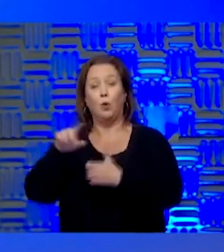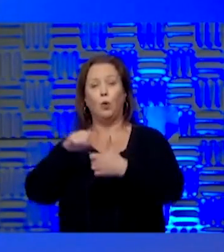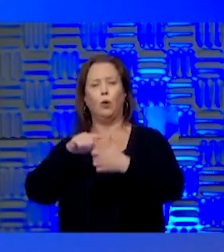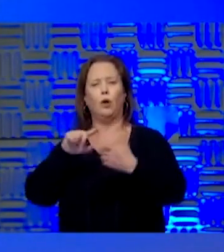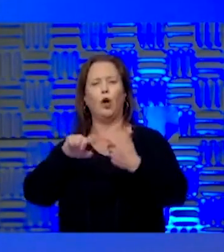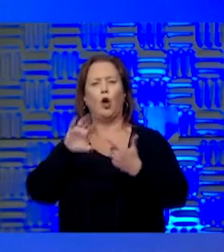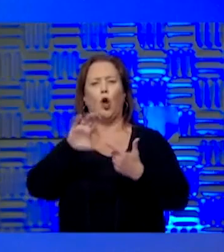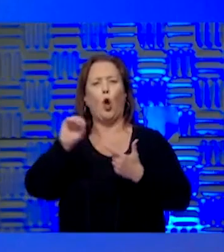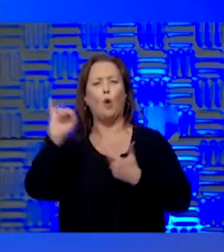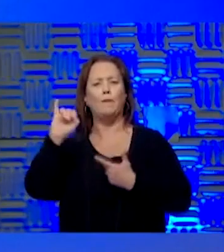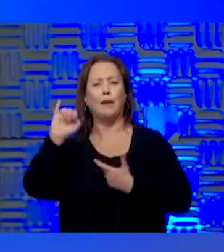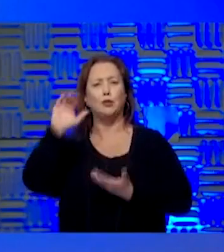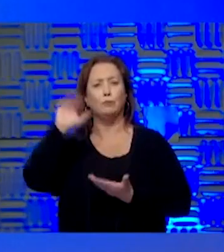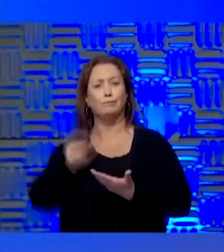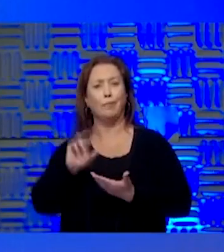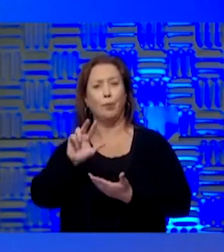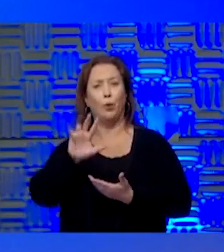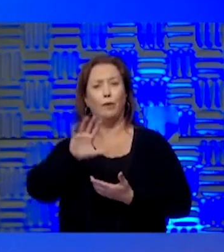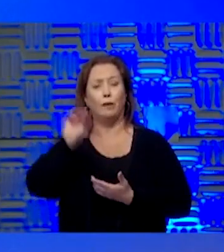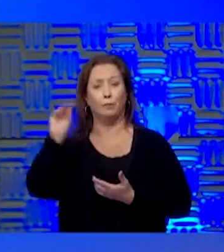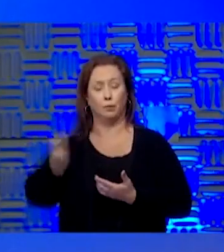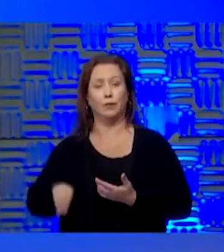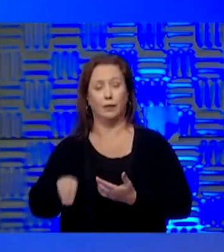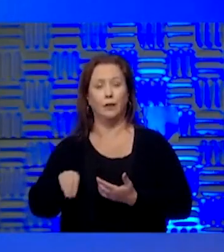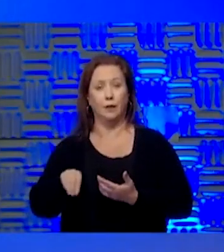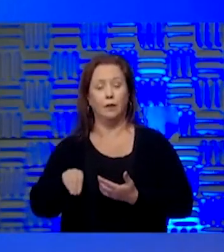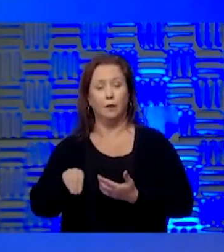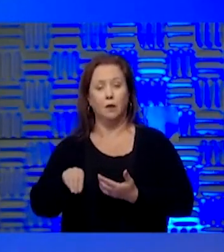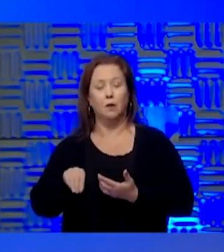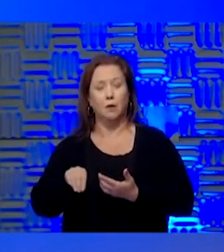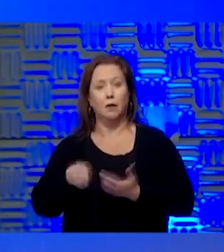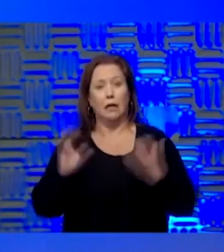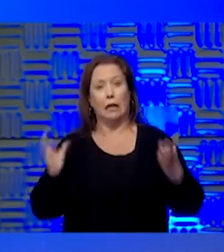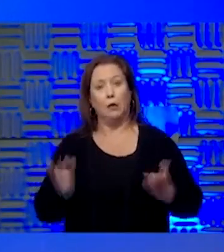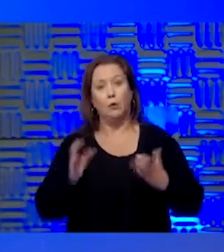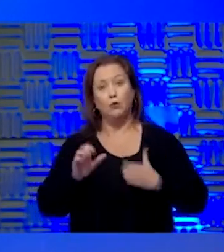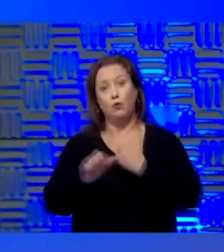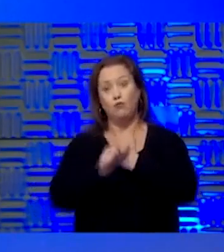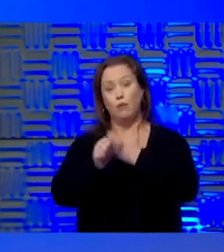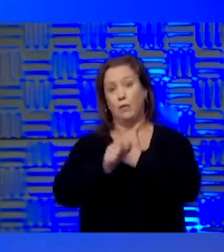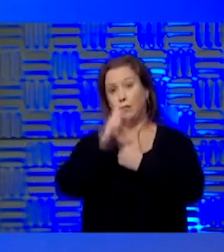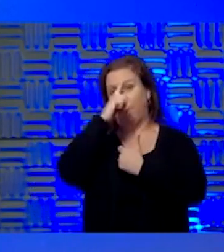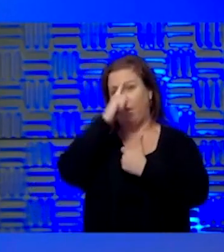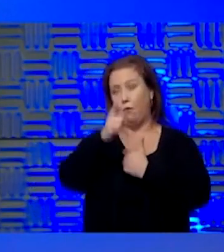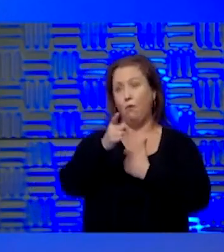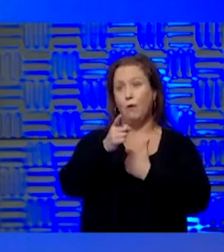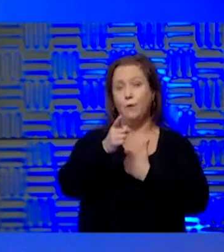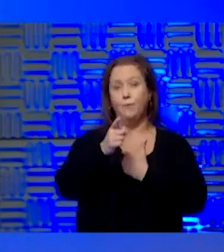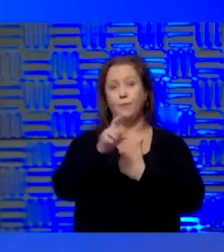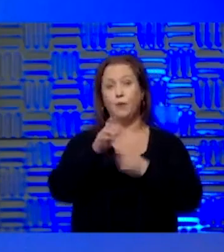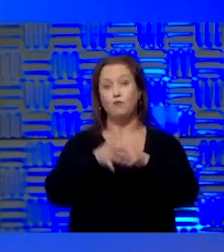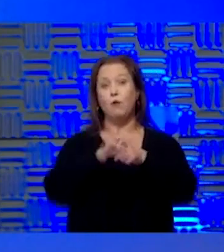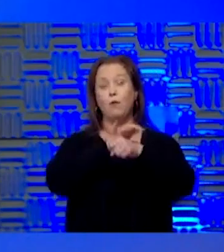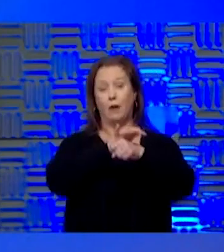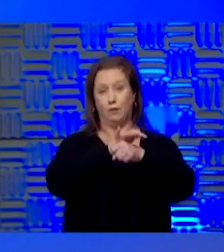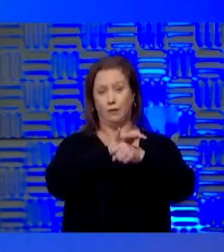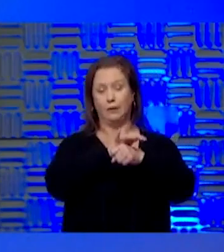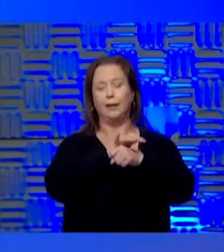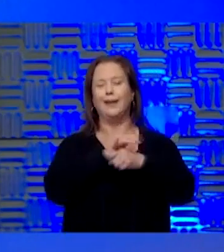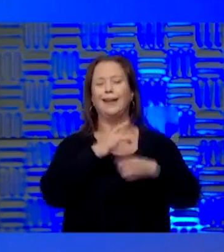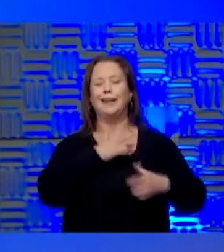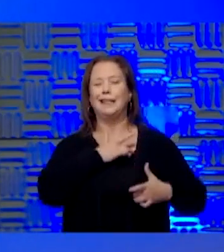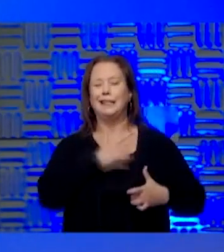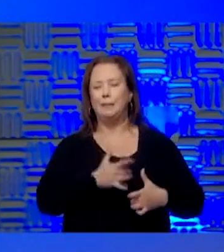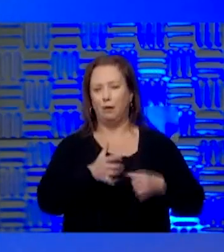co-infection, by more than 35%. So it might have increased your risk for coronavirus, and these are